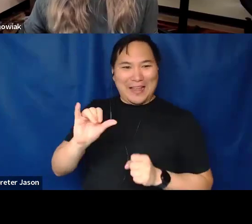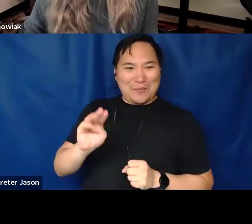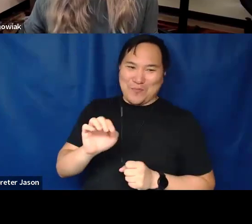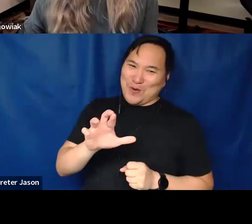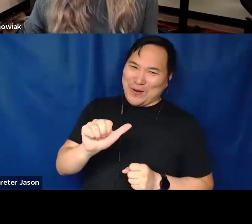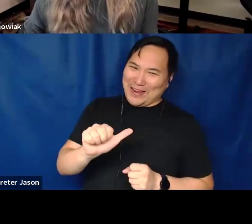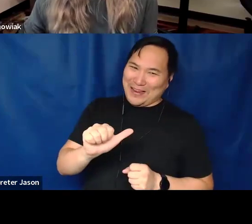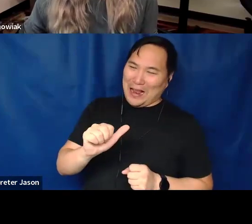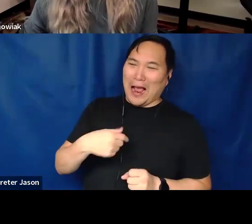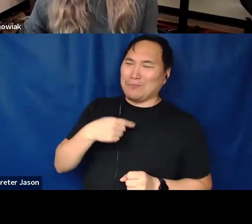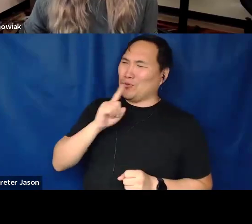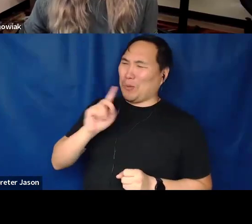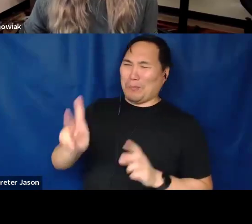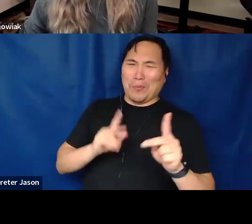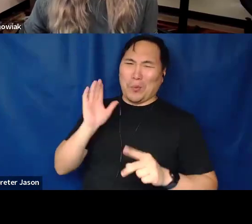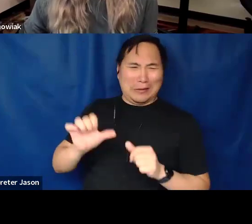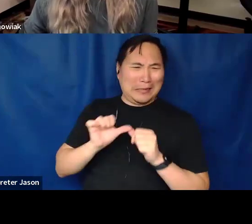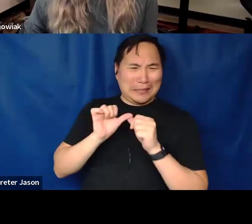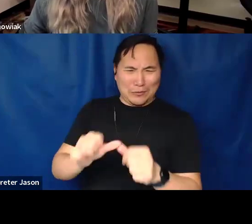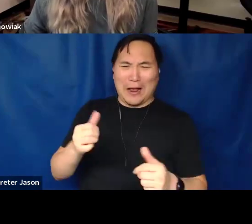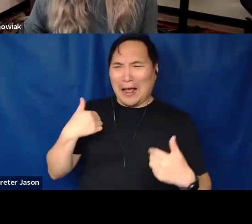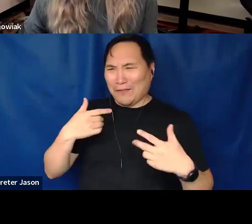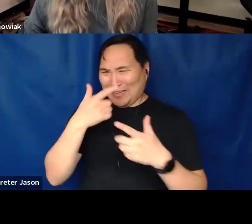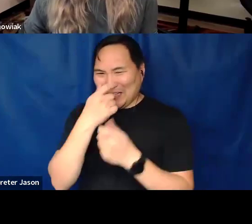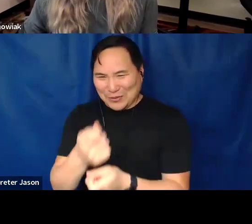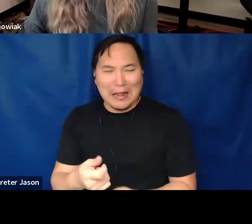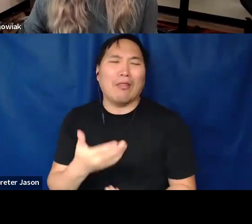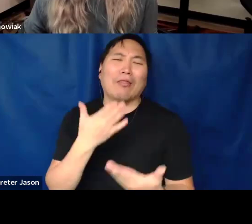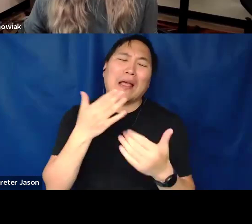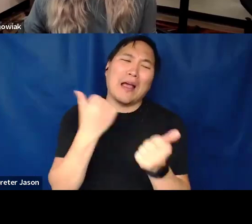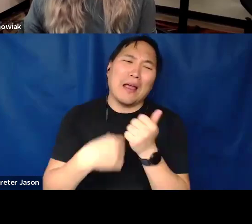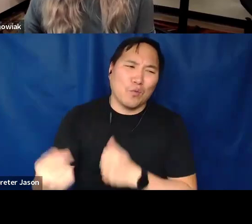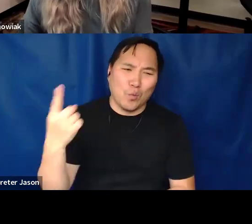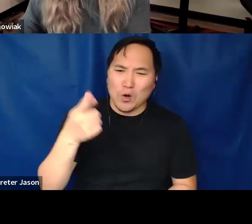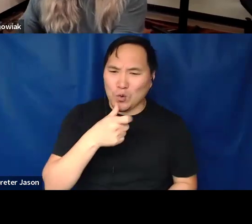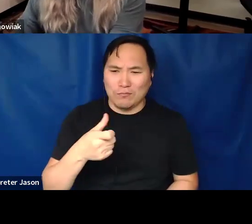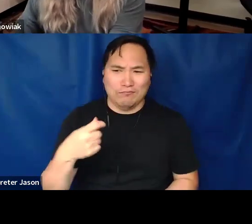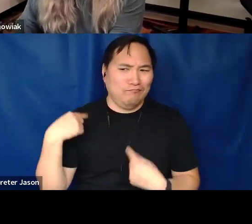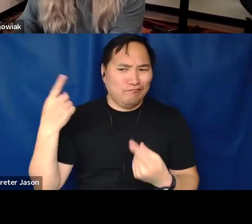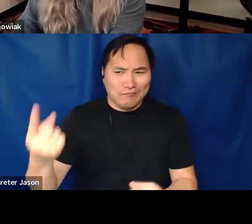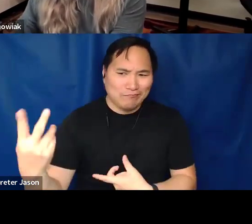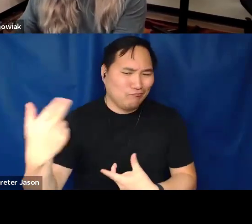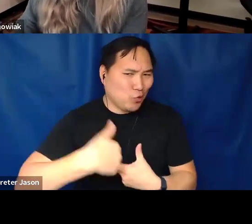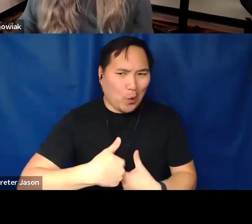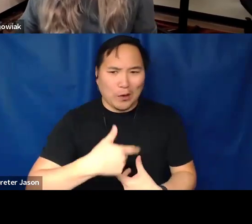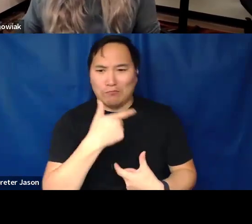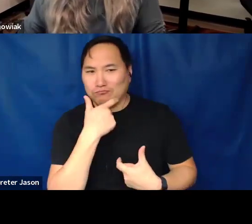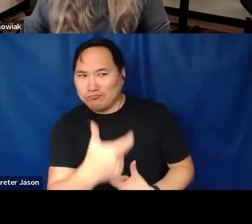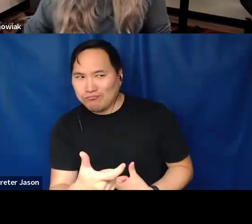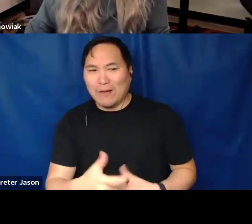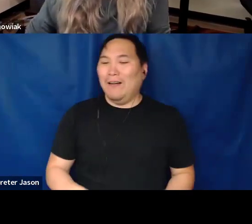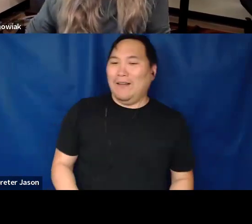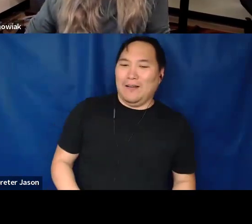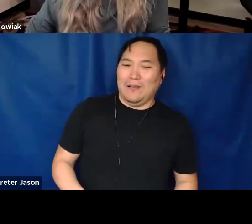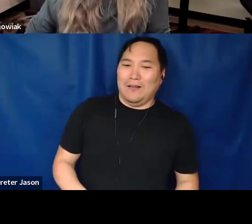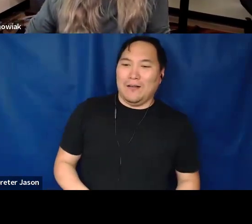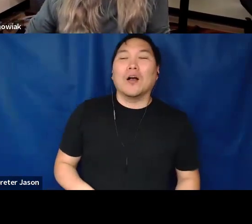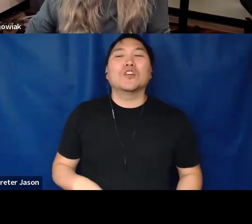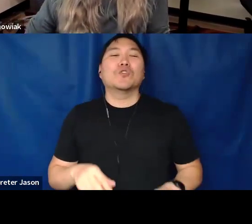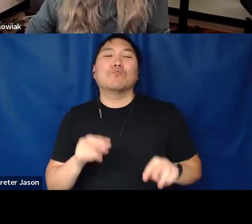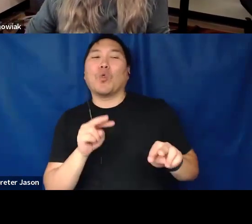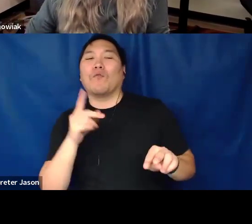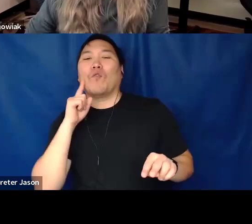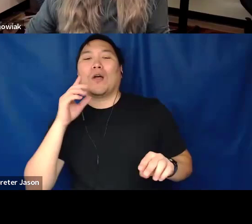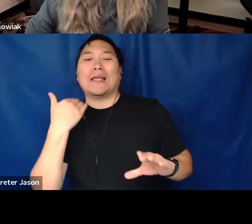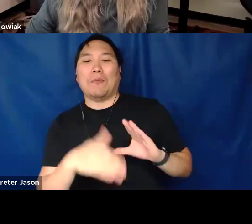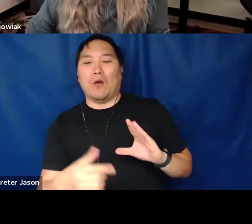will continue to be interested. So thanks so much to everyone that has joined, and keep watching your email box. We